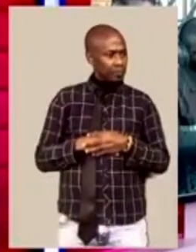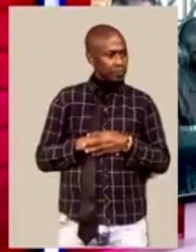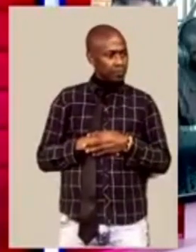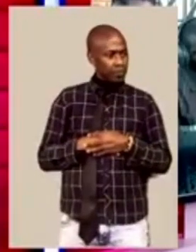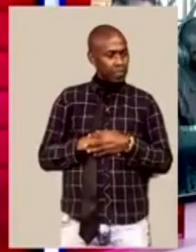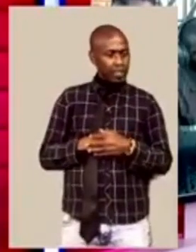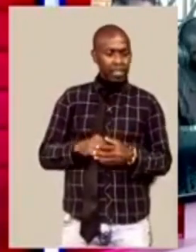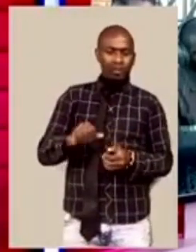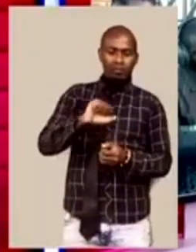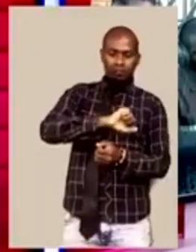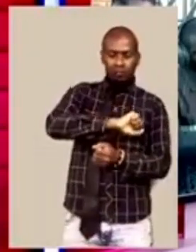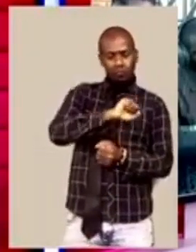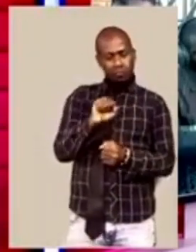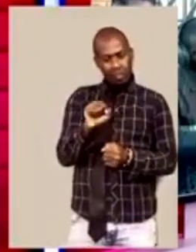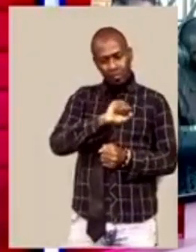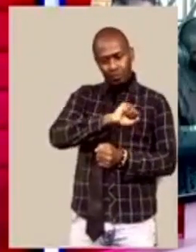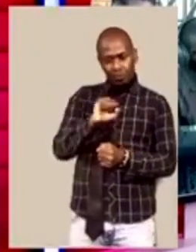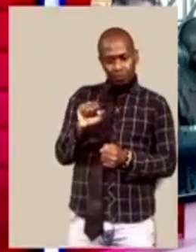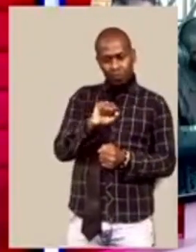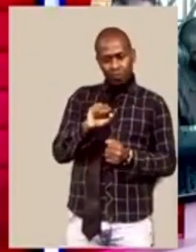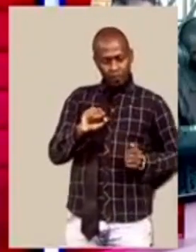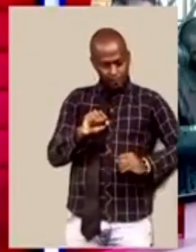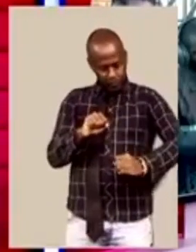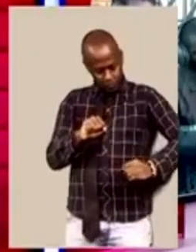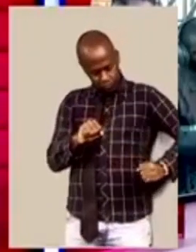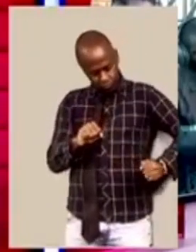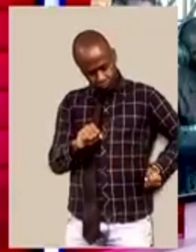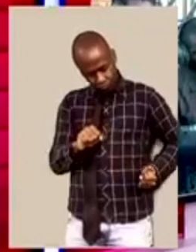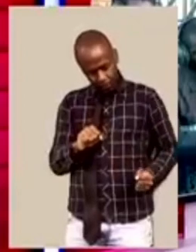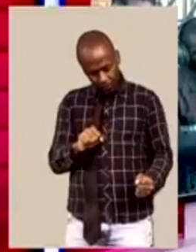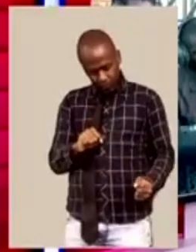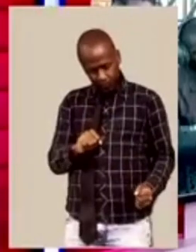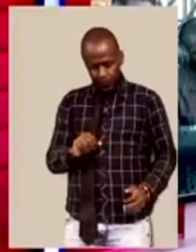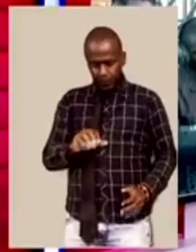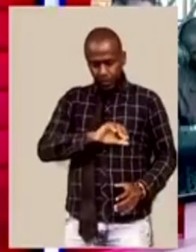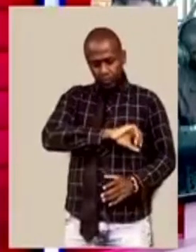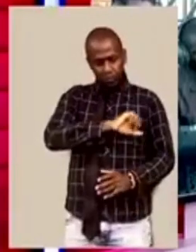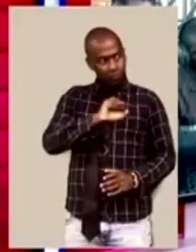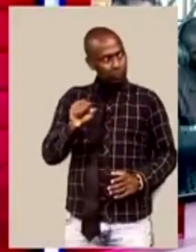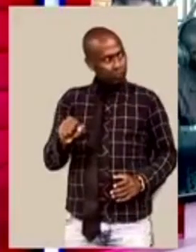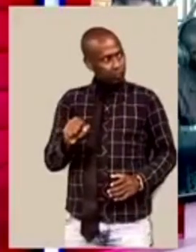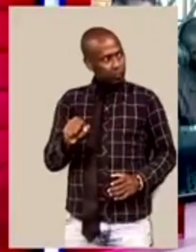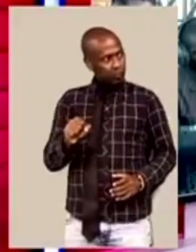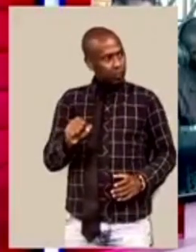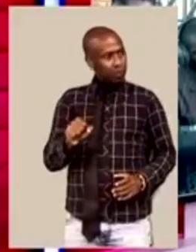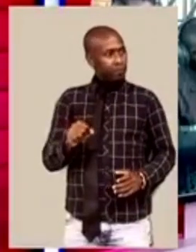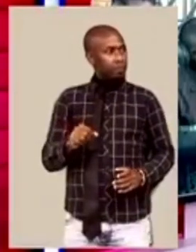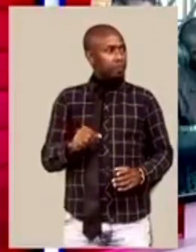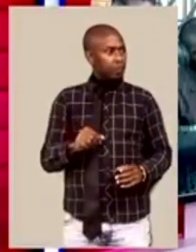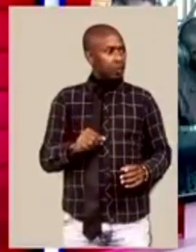are back up between, they are back to produce. They are back produce.